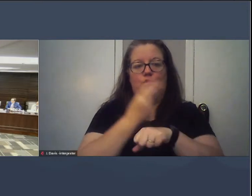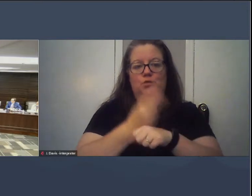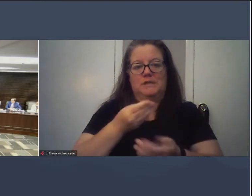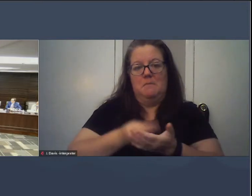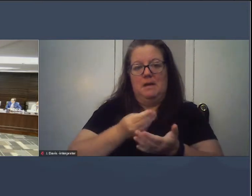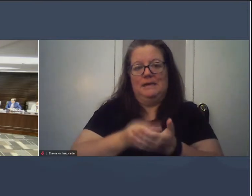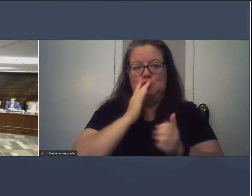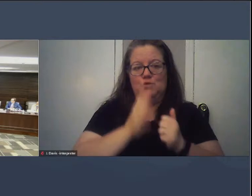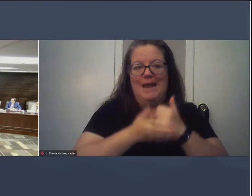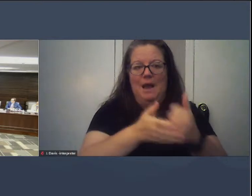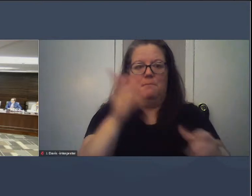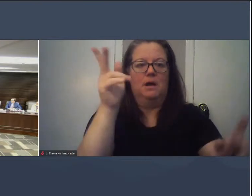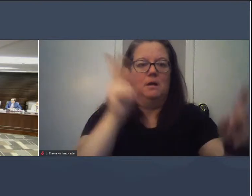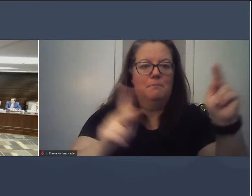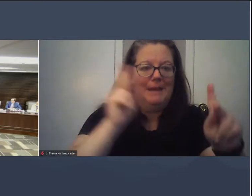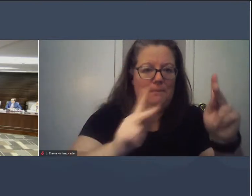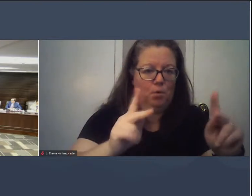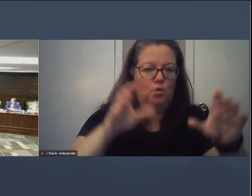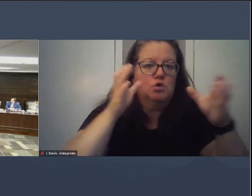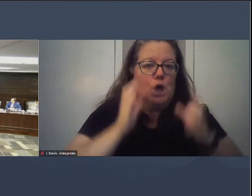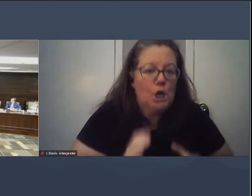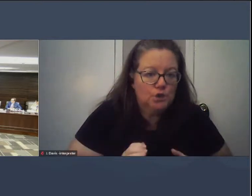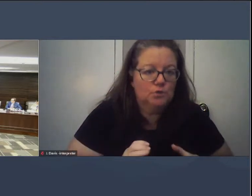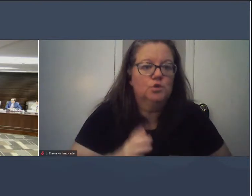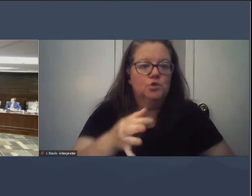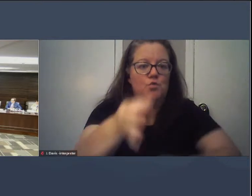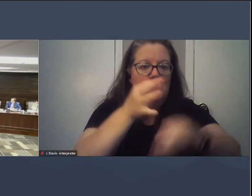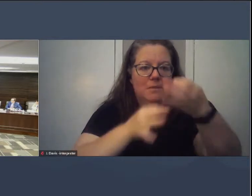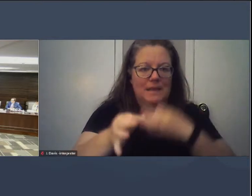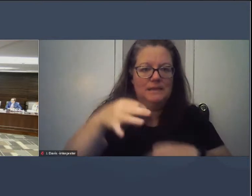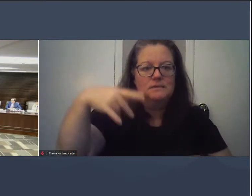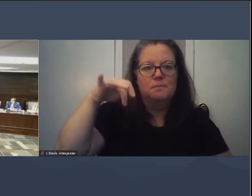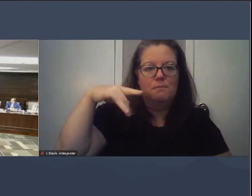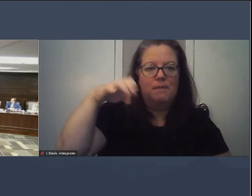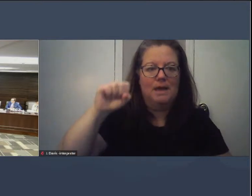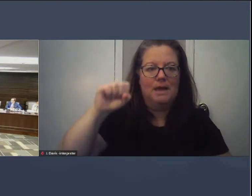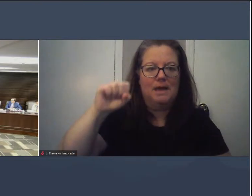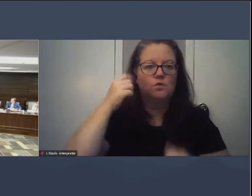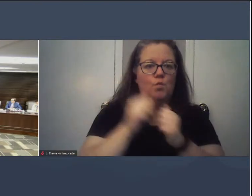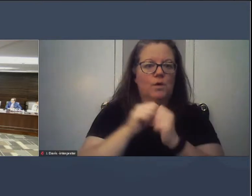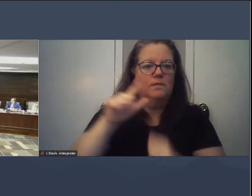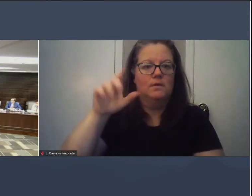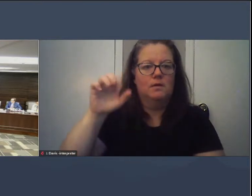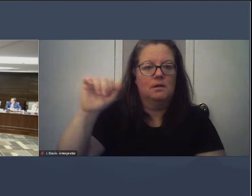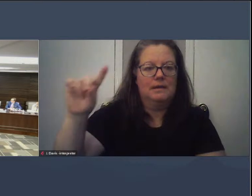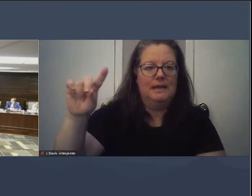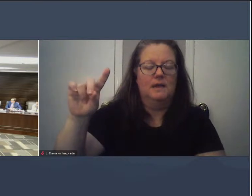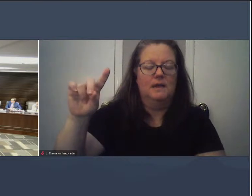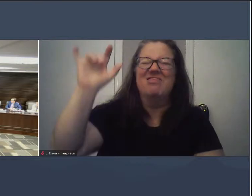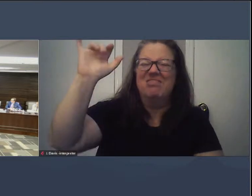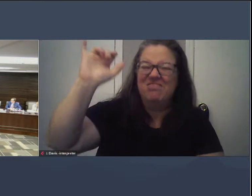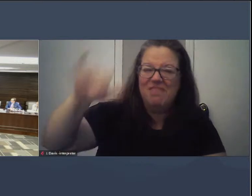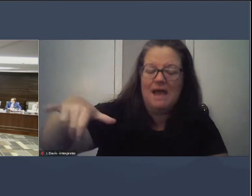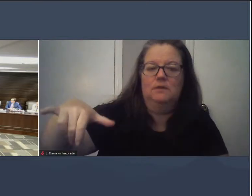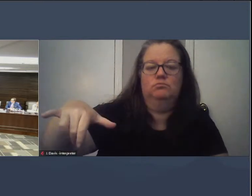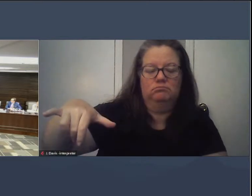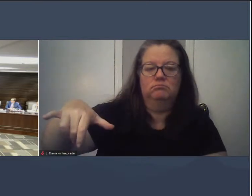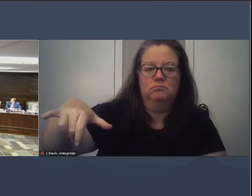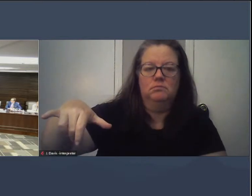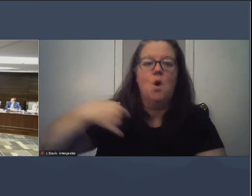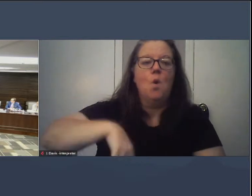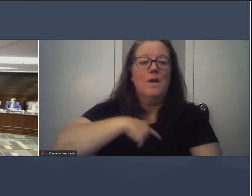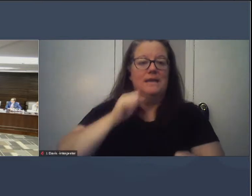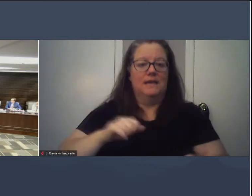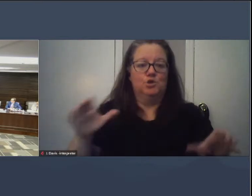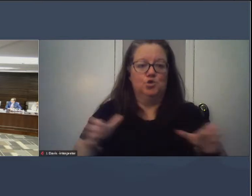for that as well, to help customers to replace that portion. Because that's really where you get, we can do all we